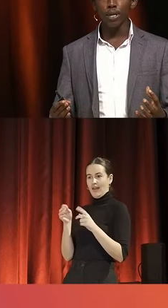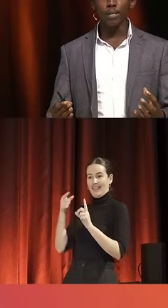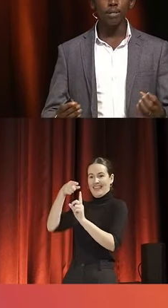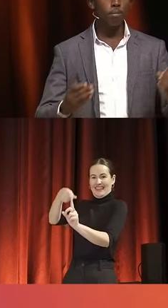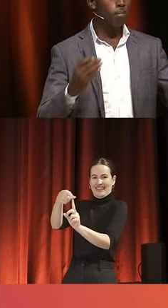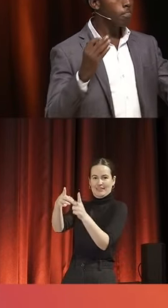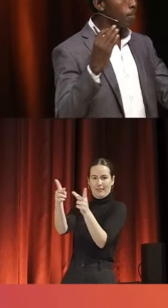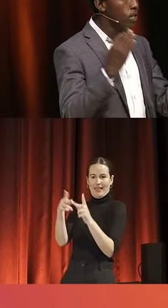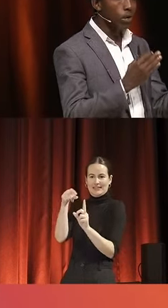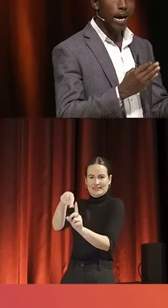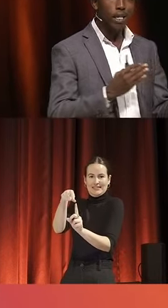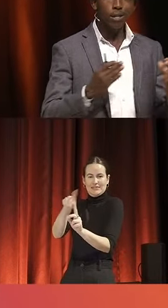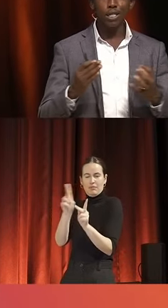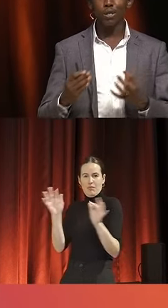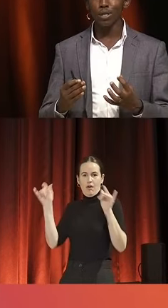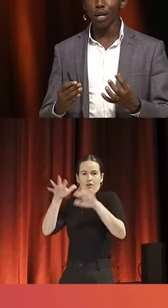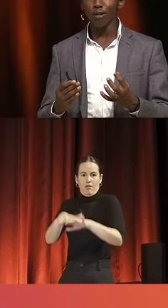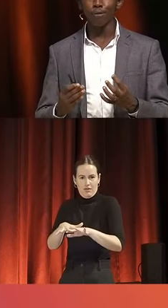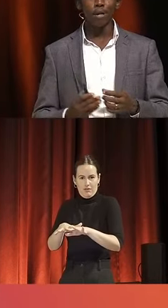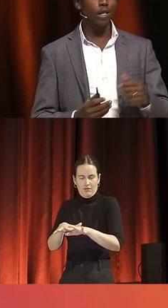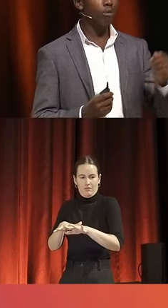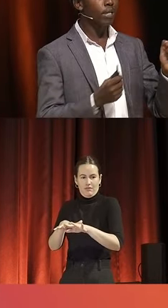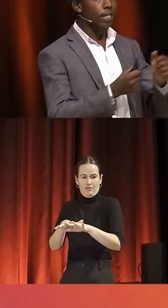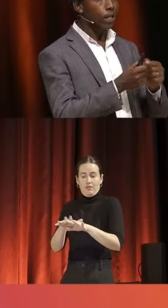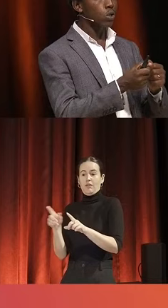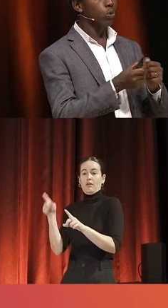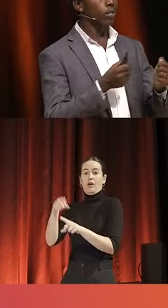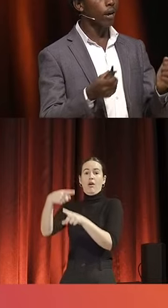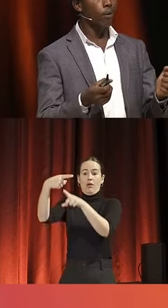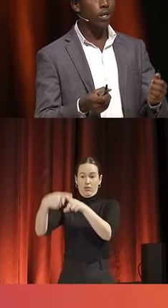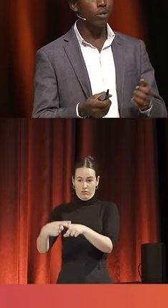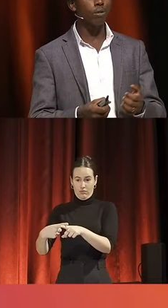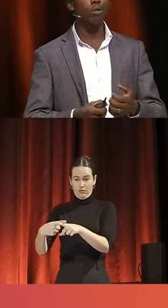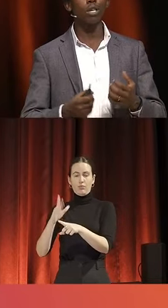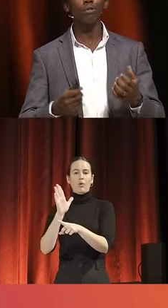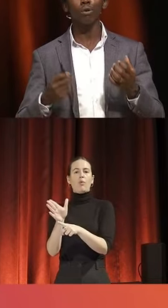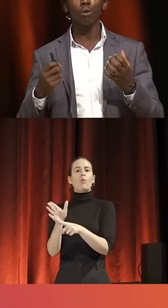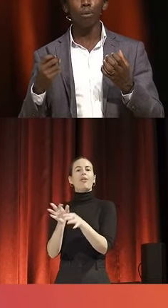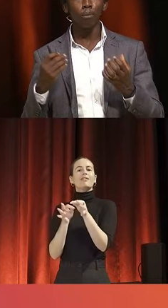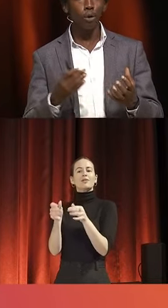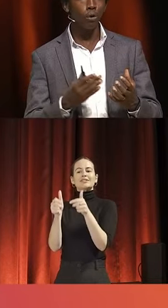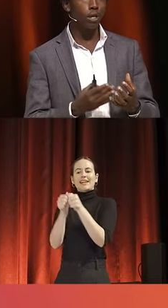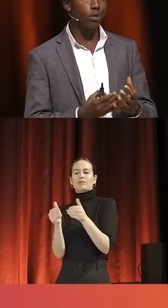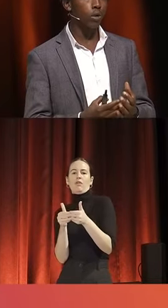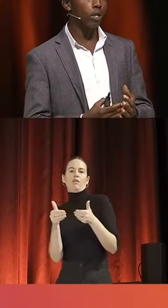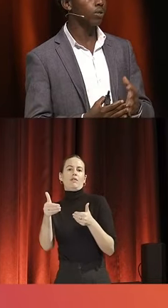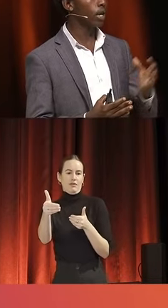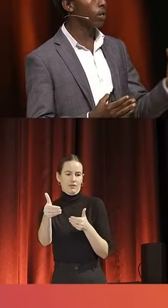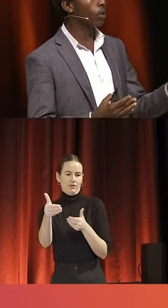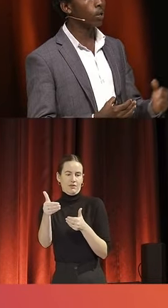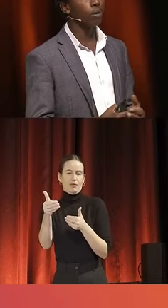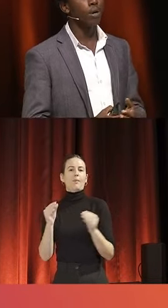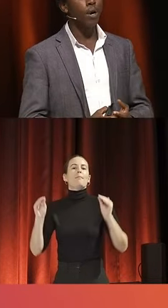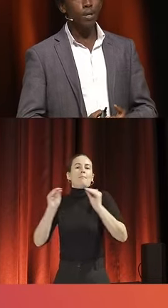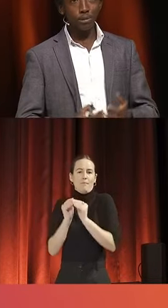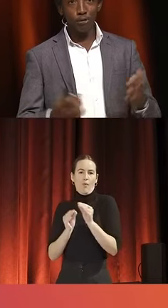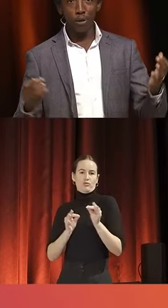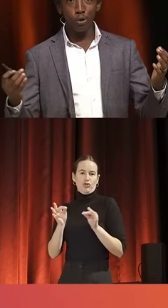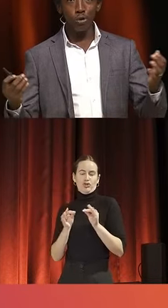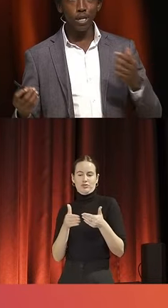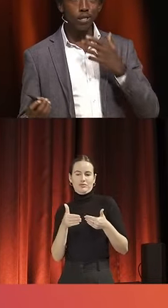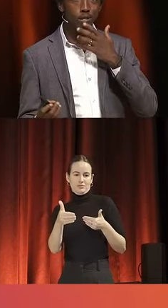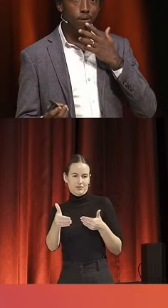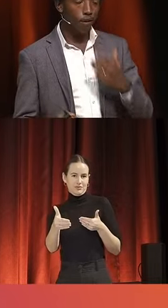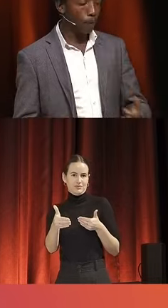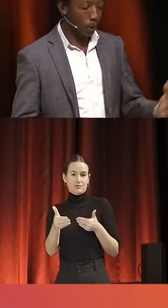of interest, triangulate yourself, and there will be textual directions to give you more instructions on how you go. Some of them